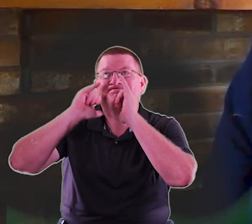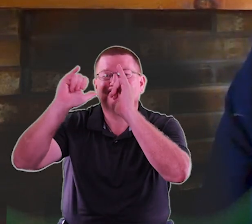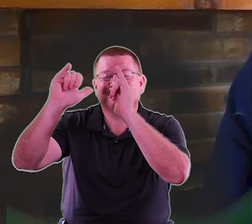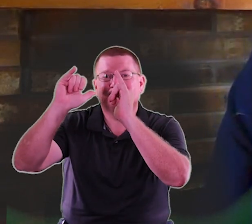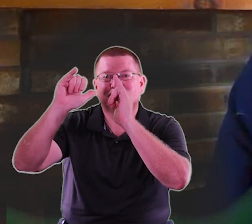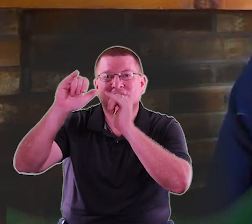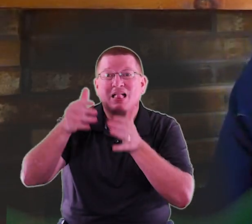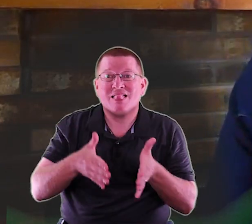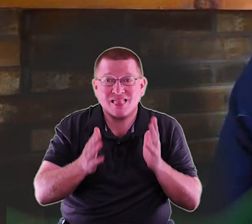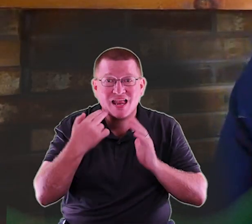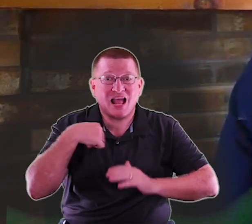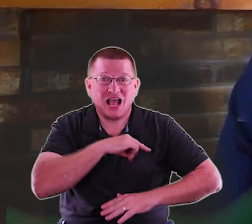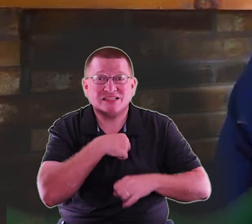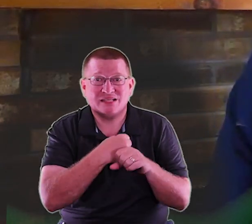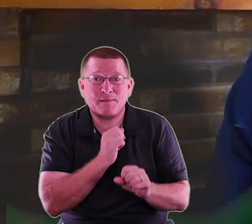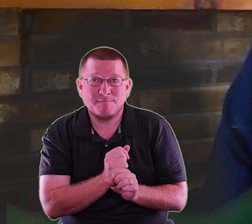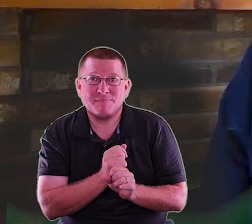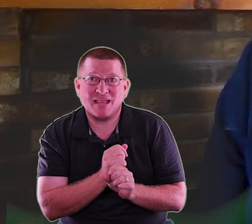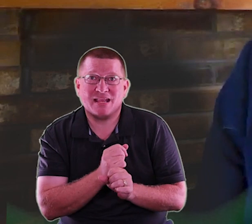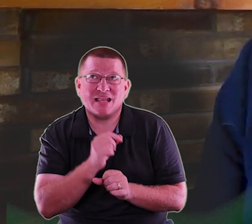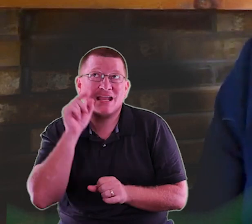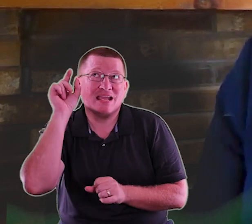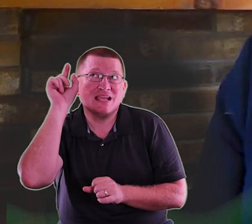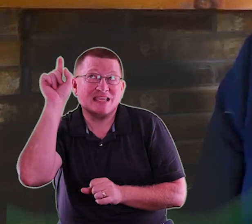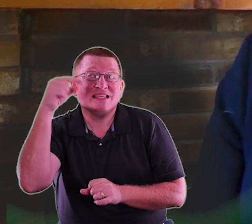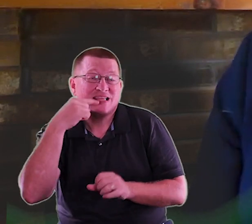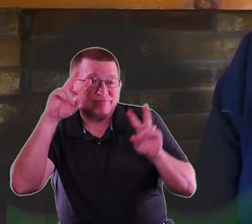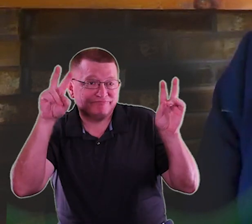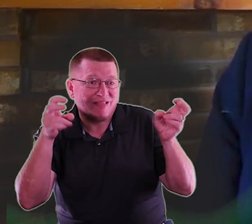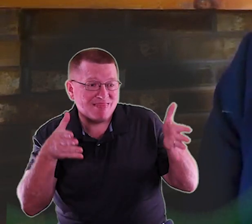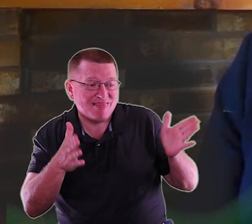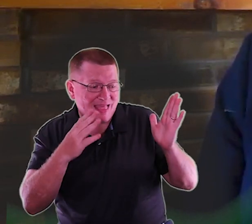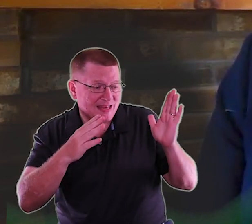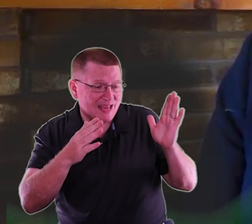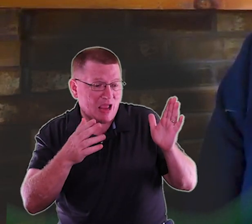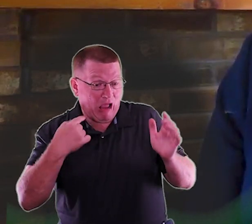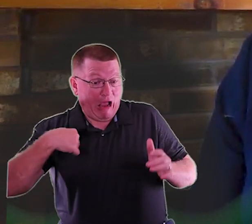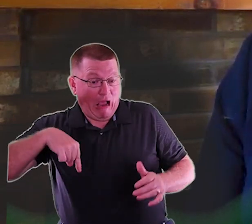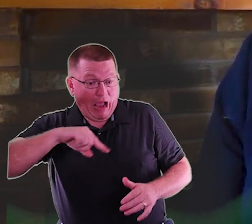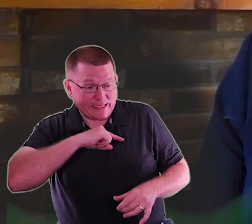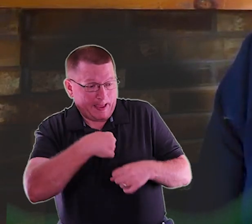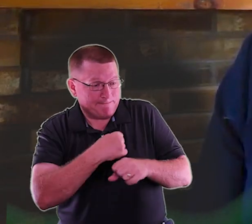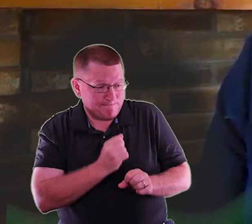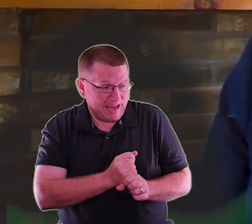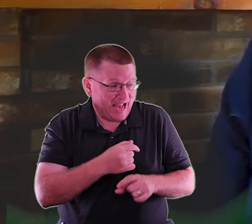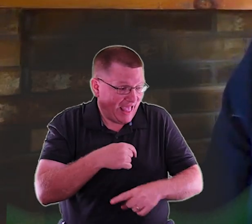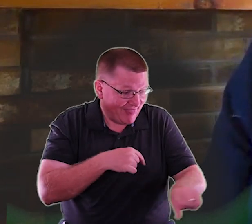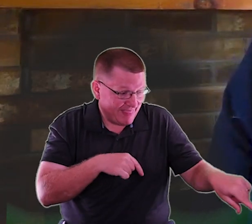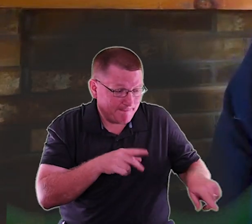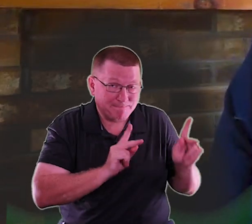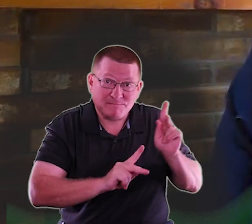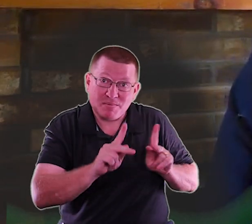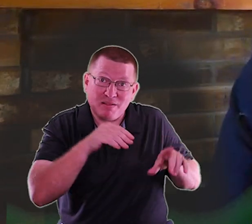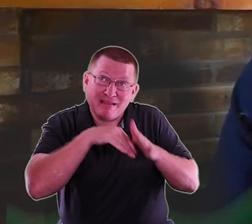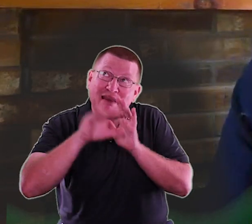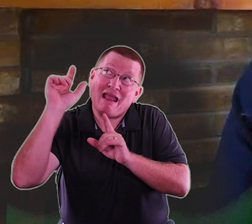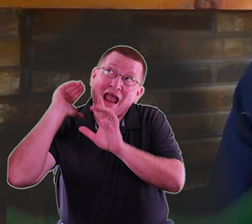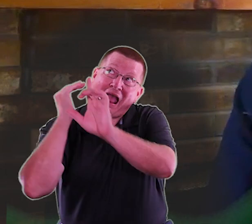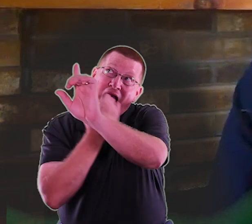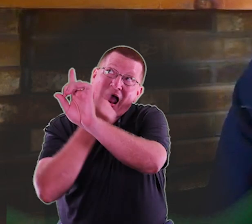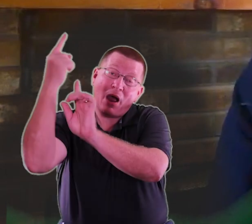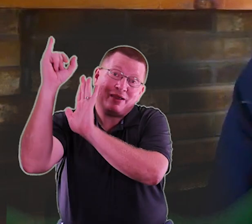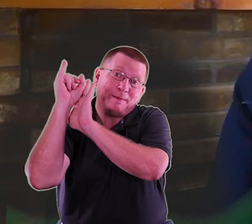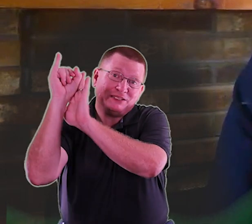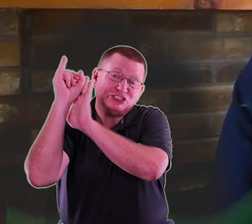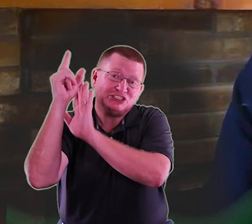Let us make them in our image. That means all of us are a part of this relational triune